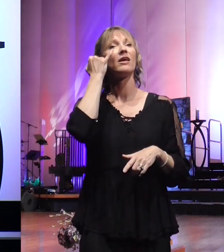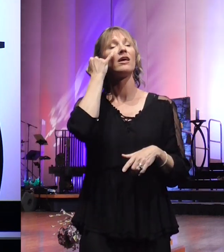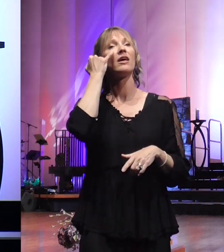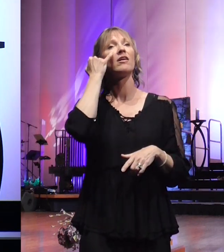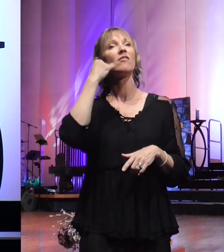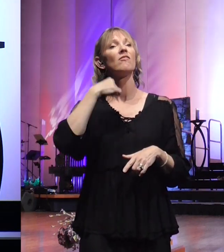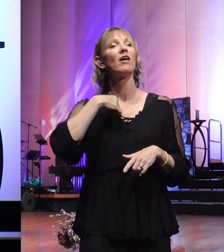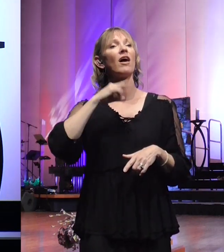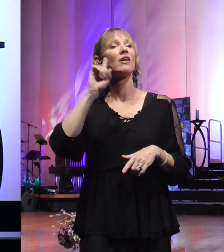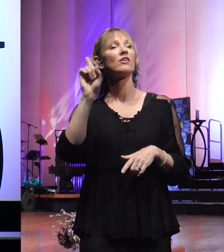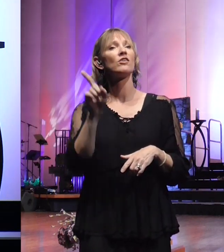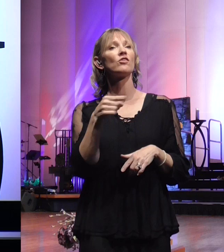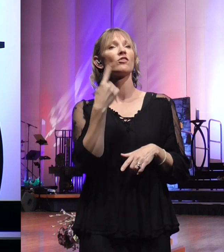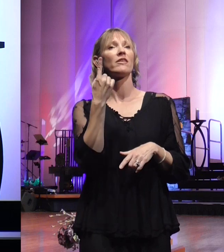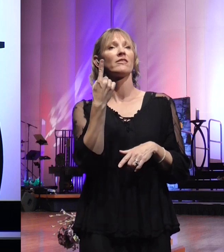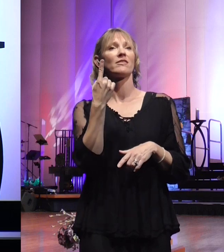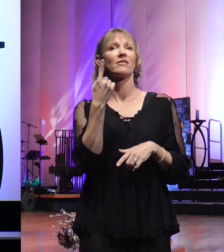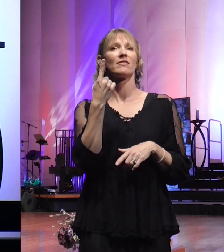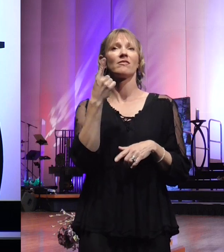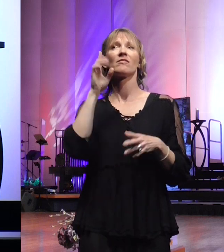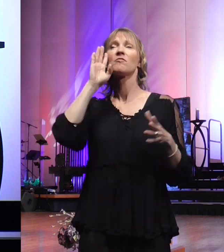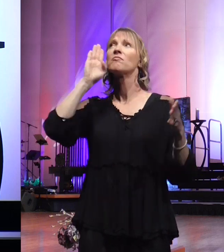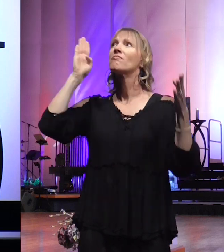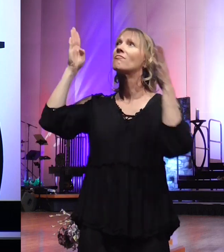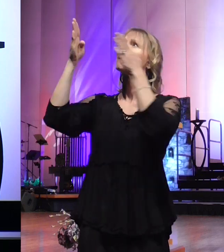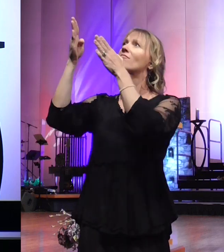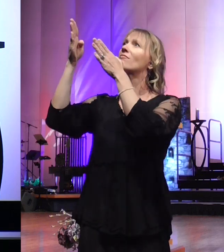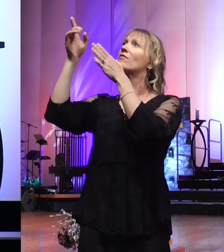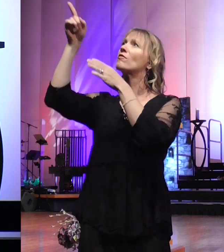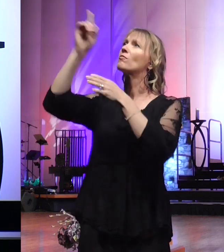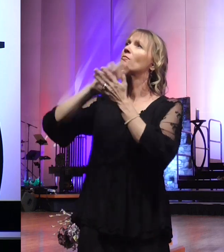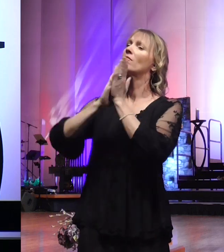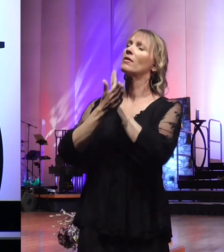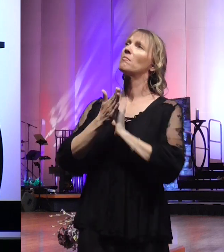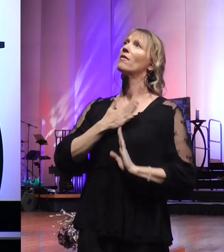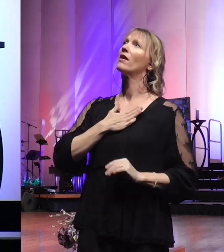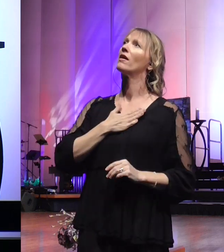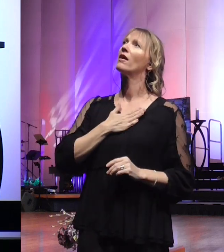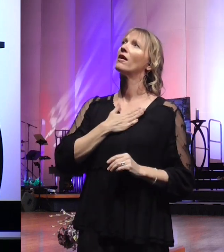only make you mine,